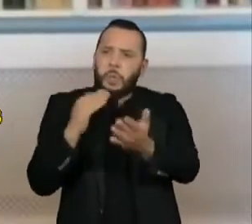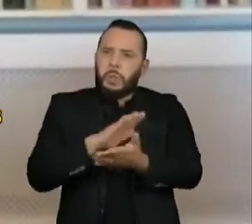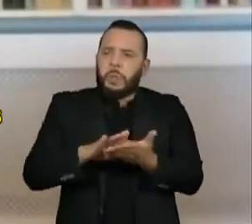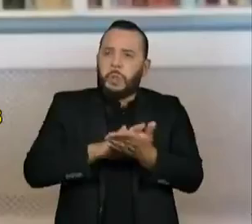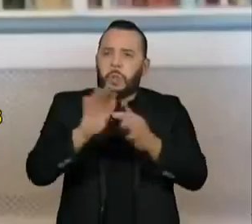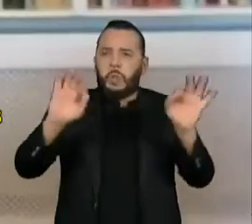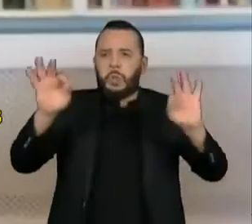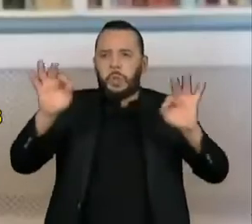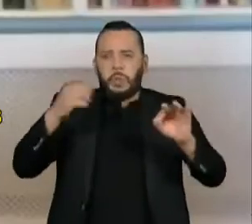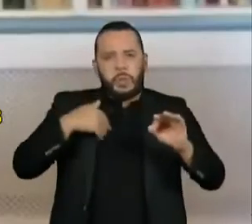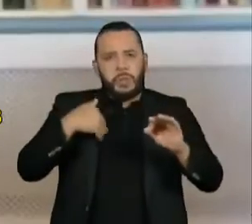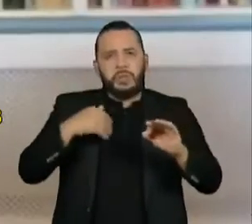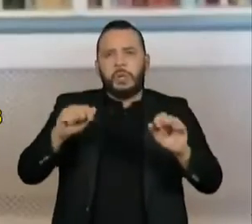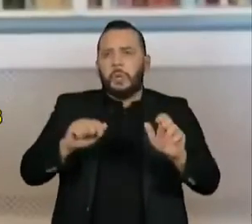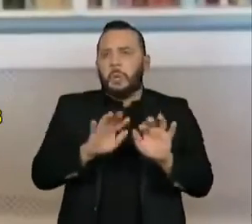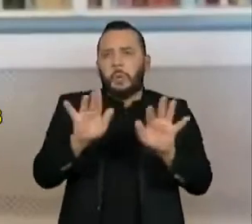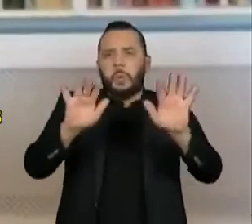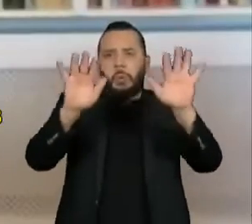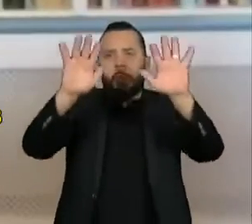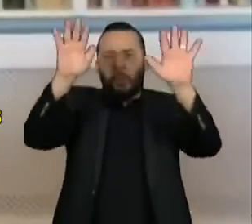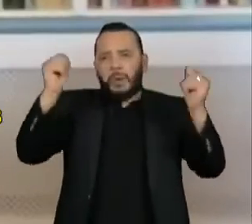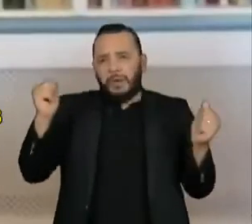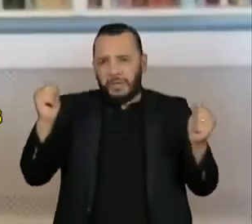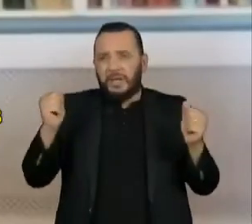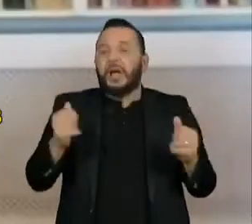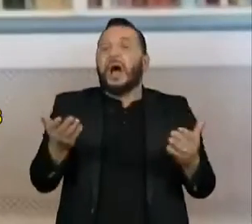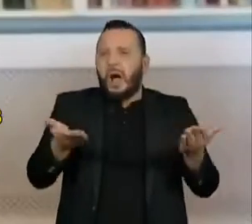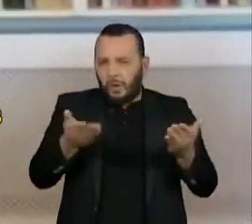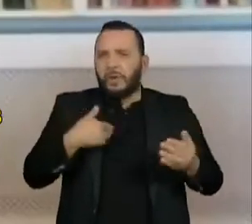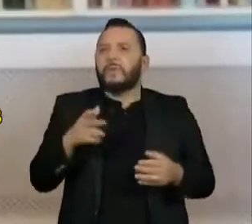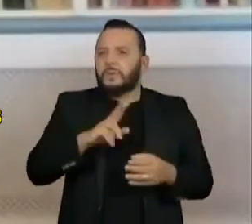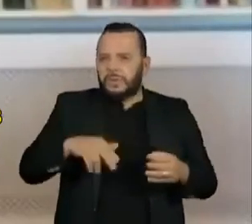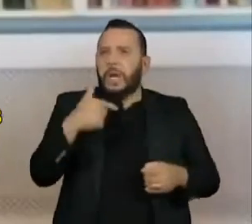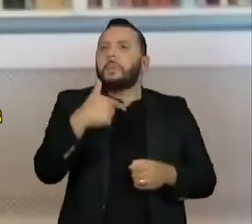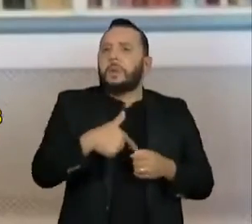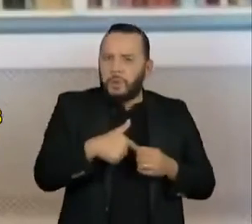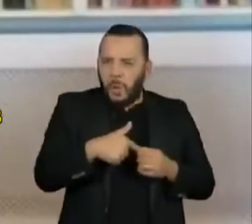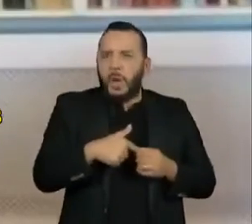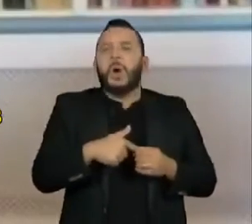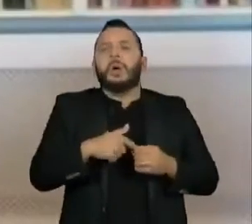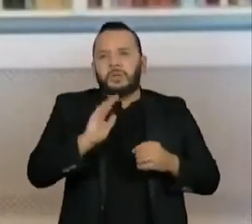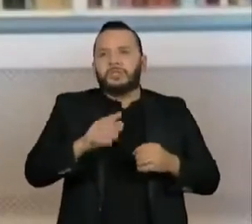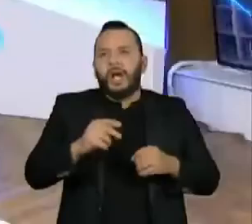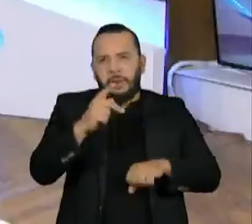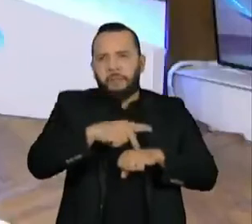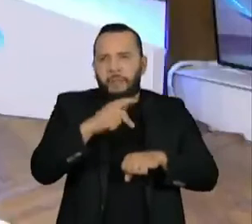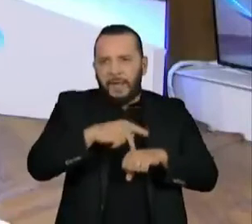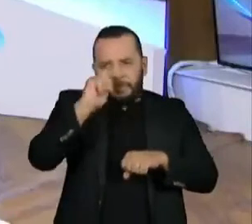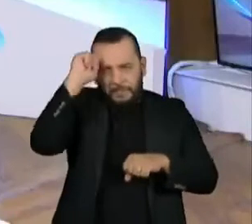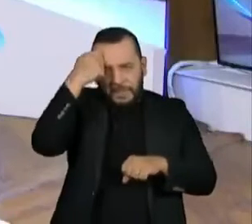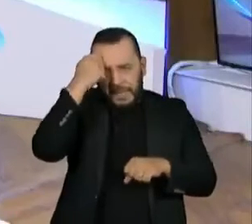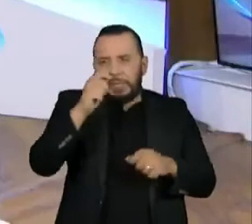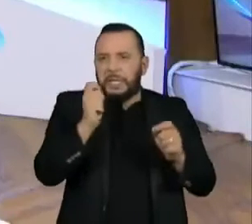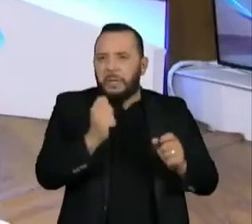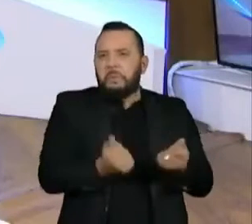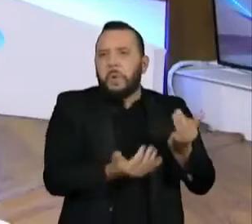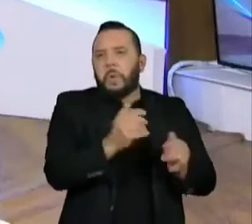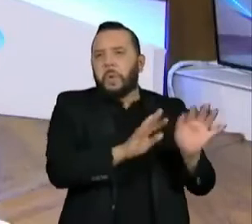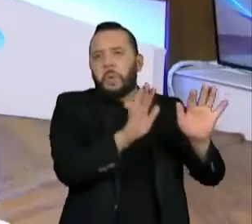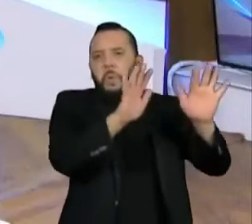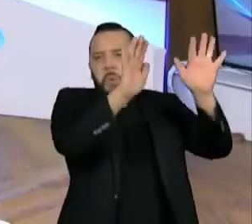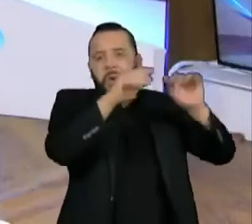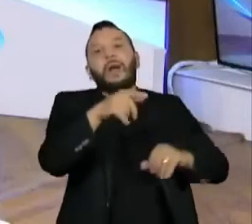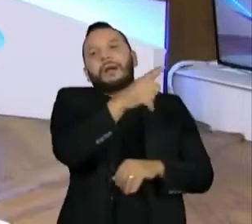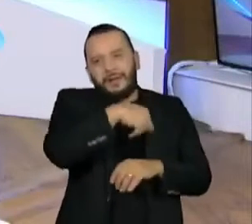responsible for the earlier emissions, we're going to now develop our oil and coal and gas and just go ahead, they would be the most affected